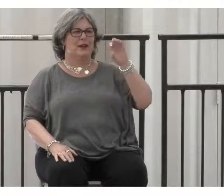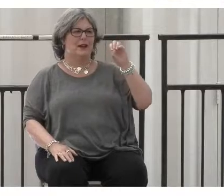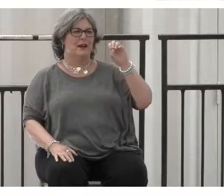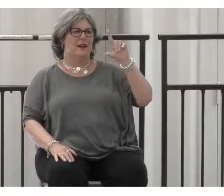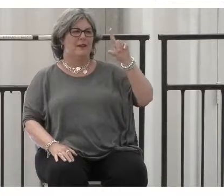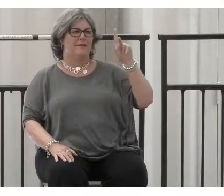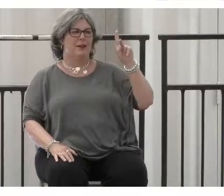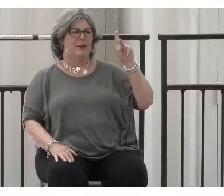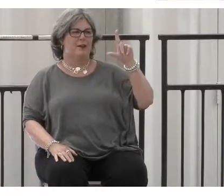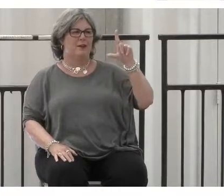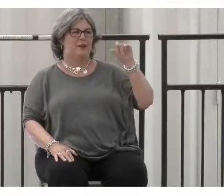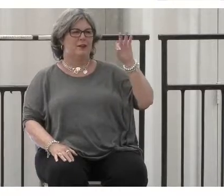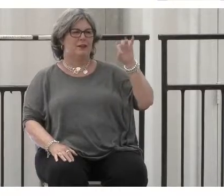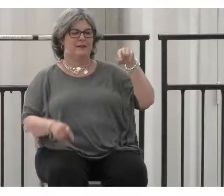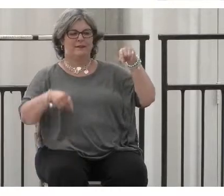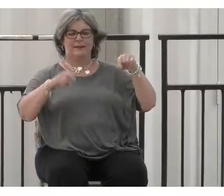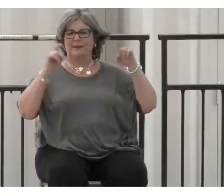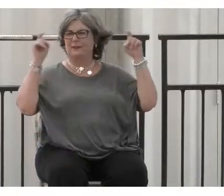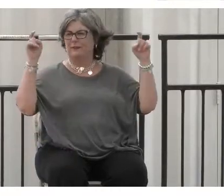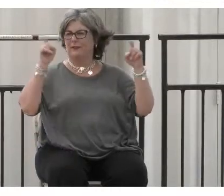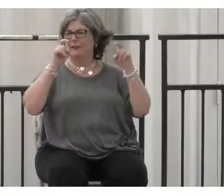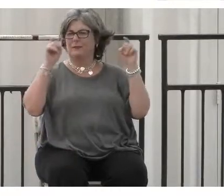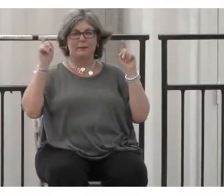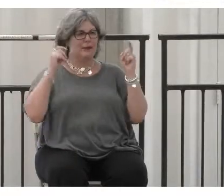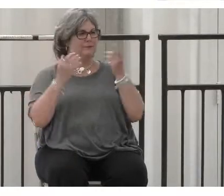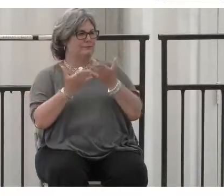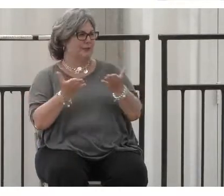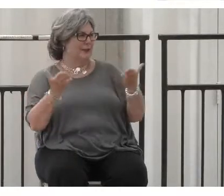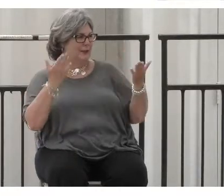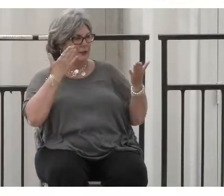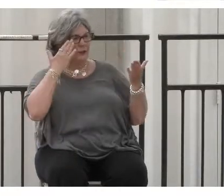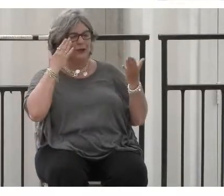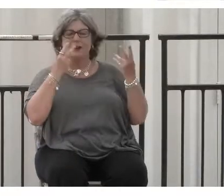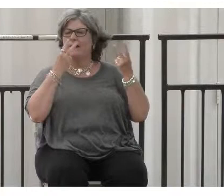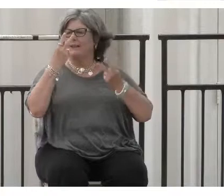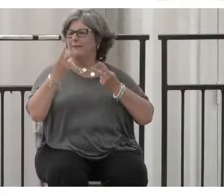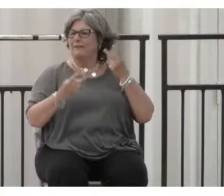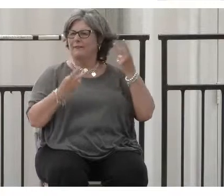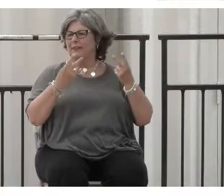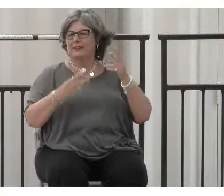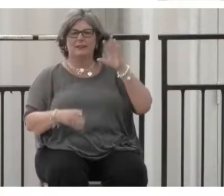Folklife. This festival is made possible by people like you. Visit